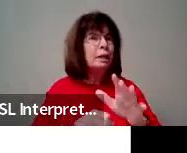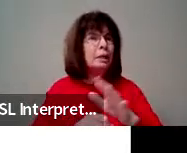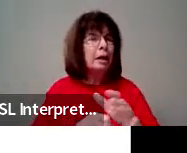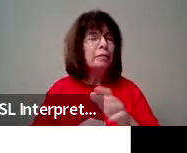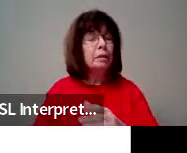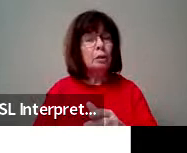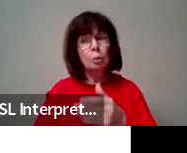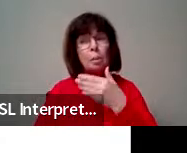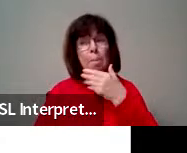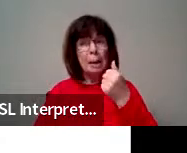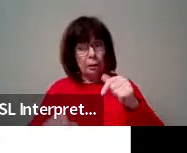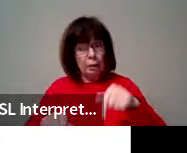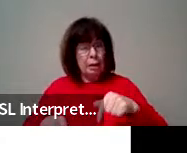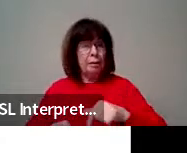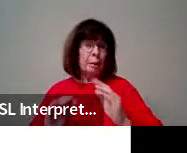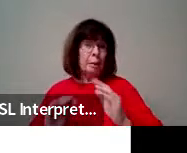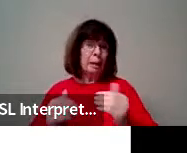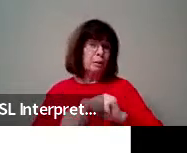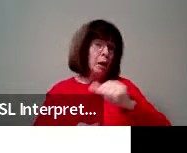places in the state.